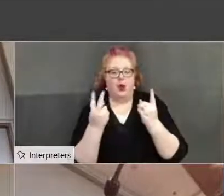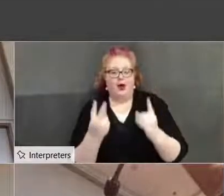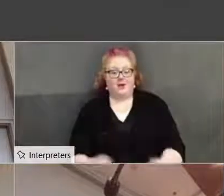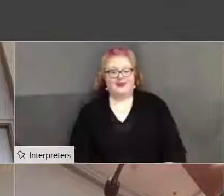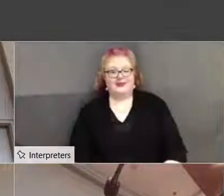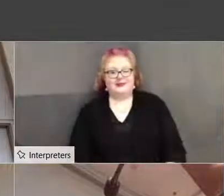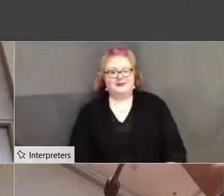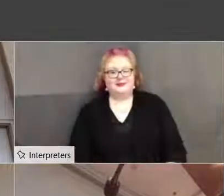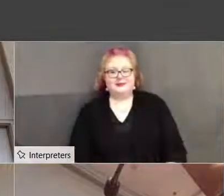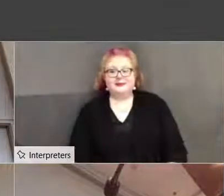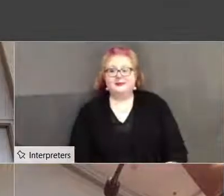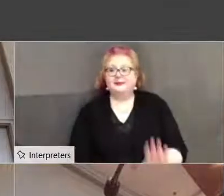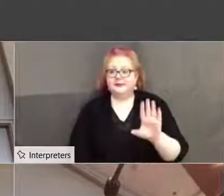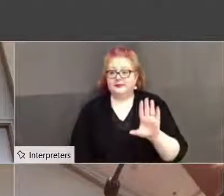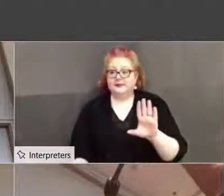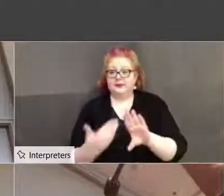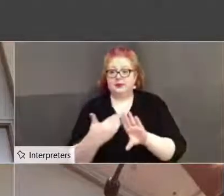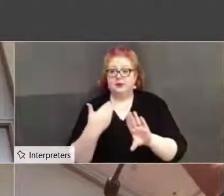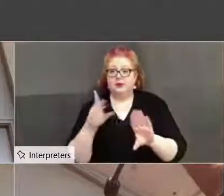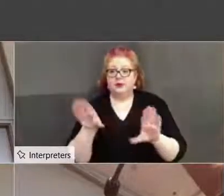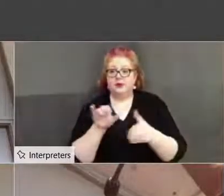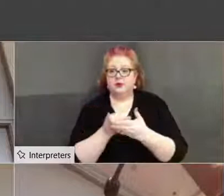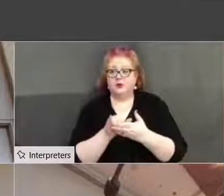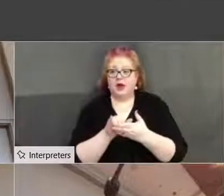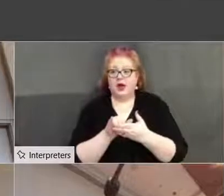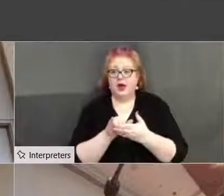Before we go to Director Richardson, you had a comment?